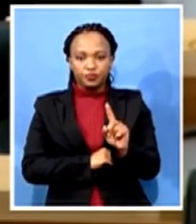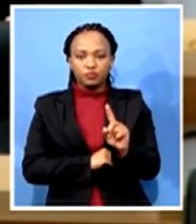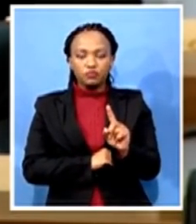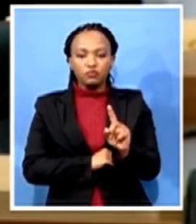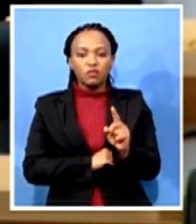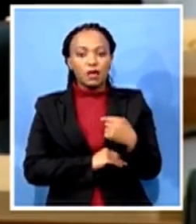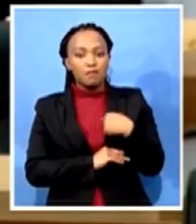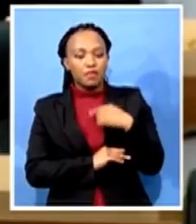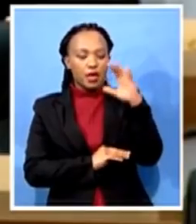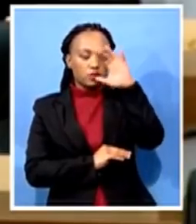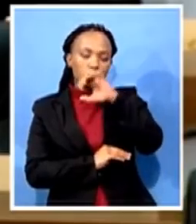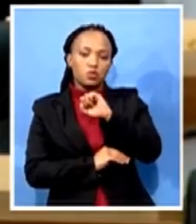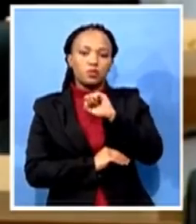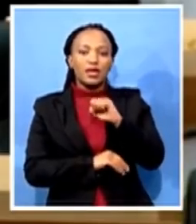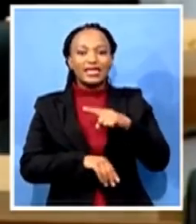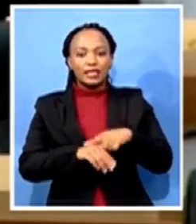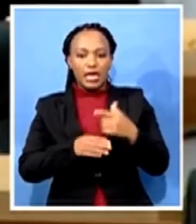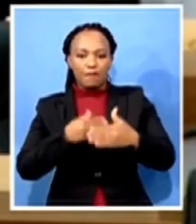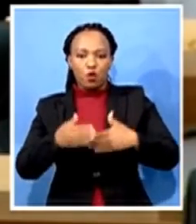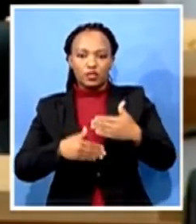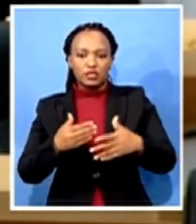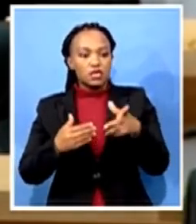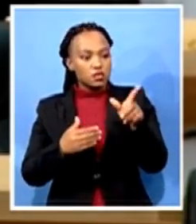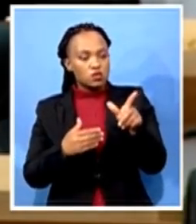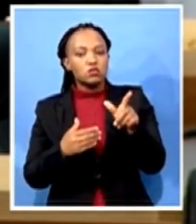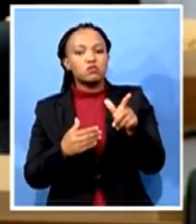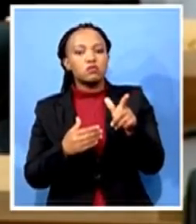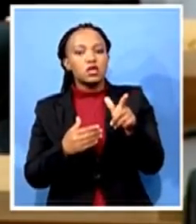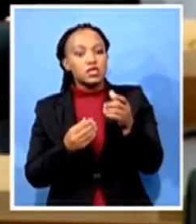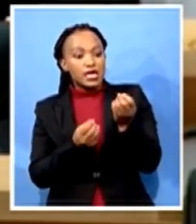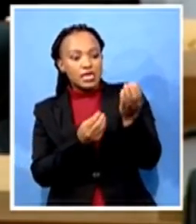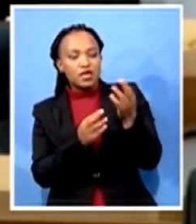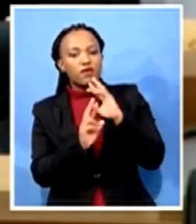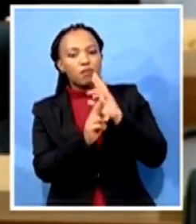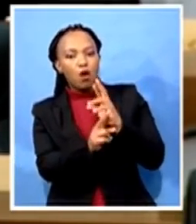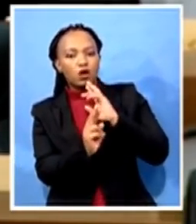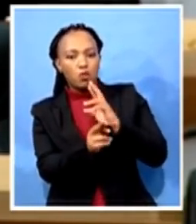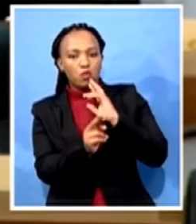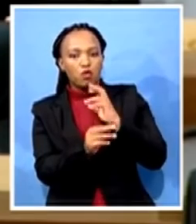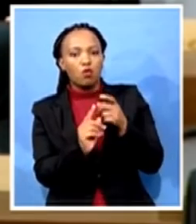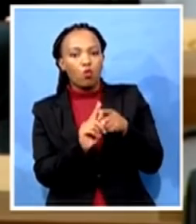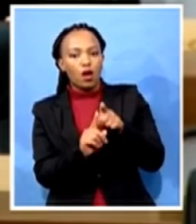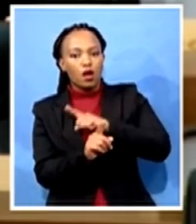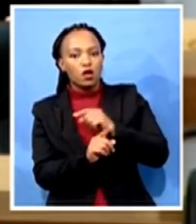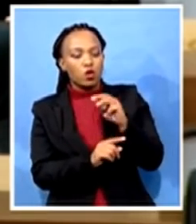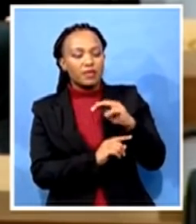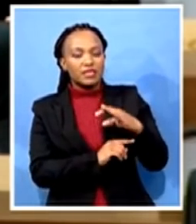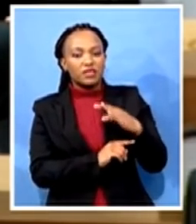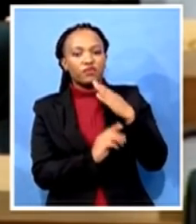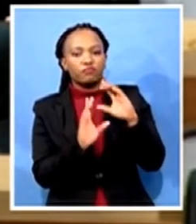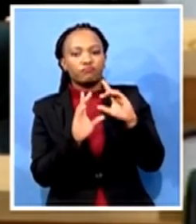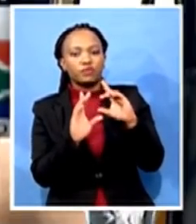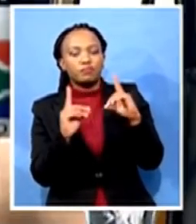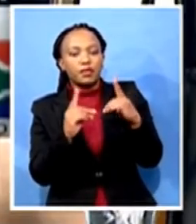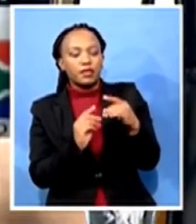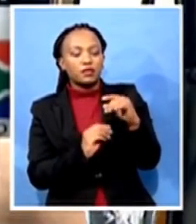were receiving reports in your capacity as MEC for human settlements as to this process,